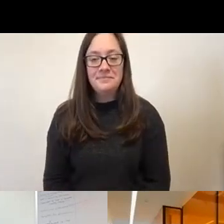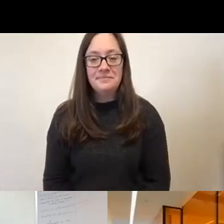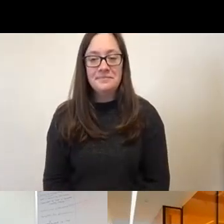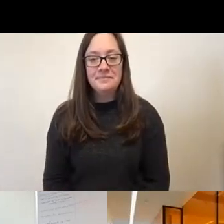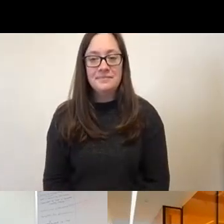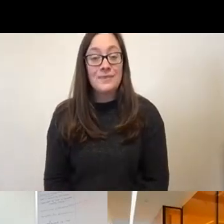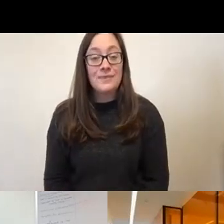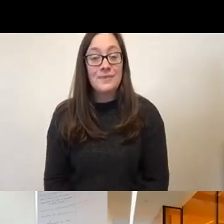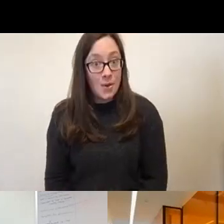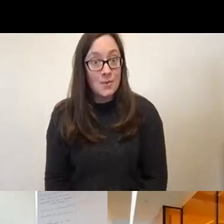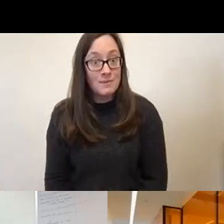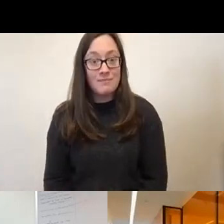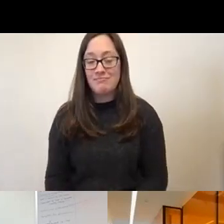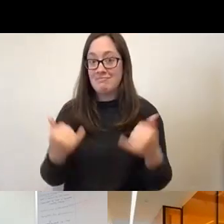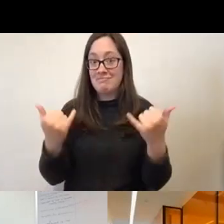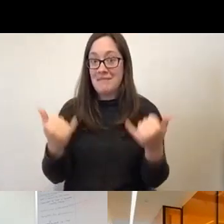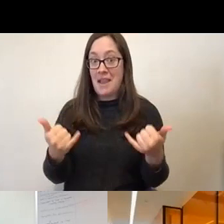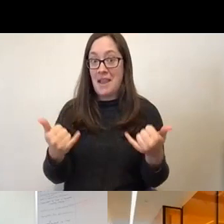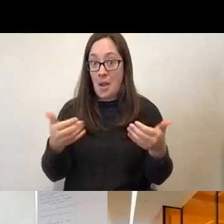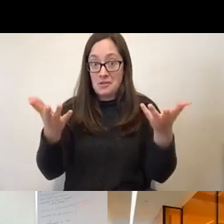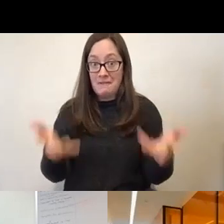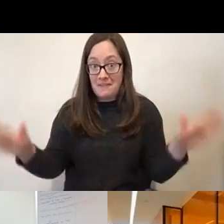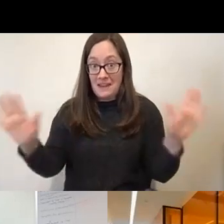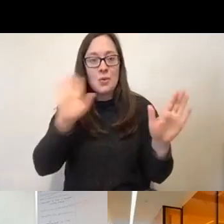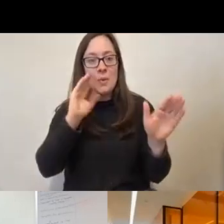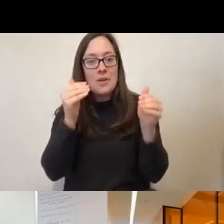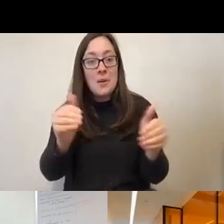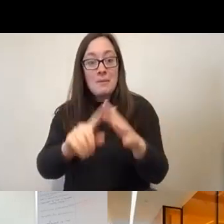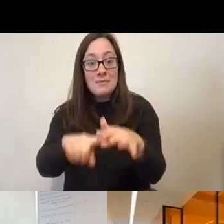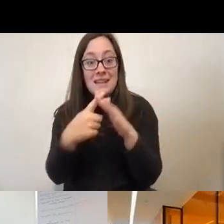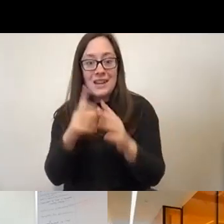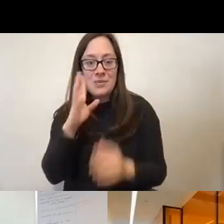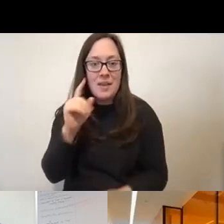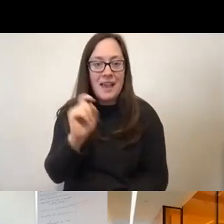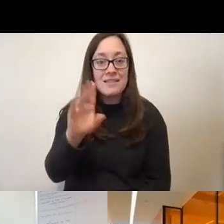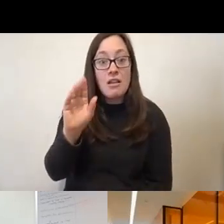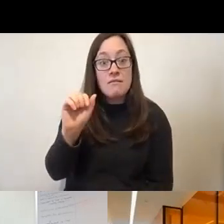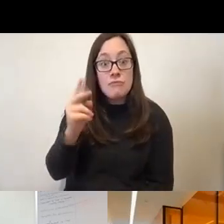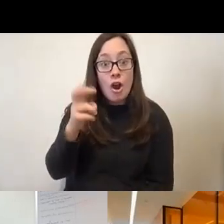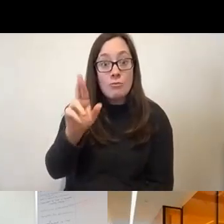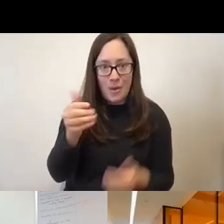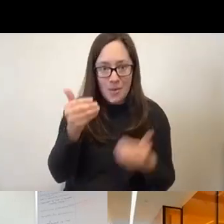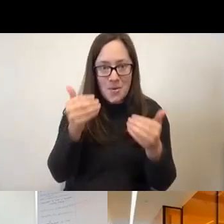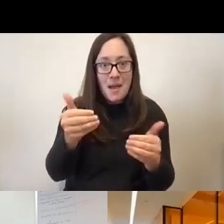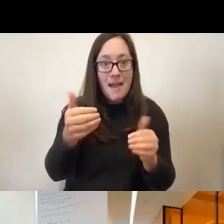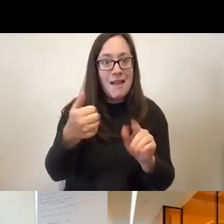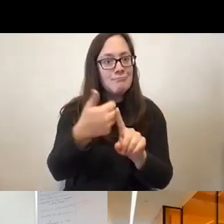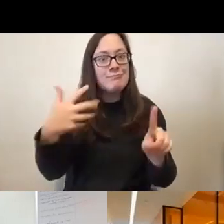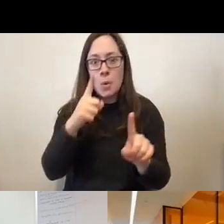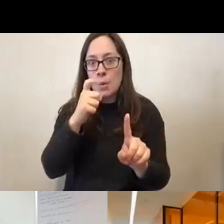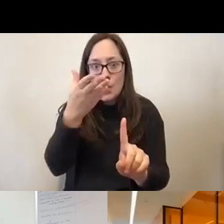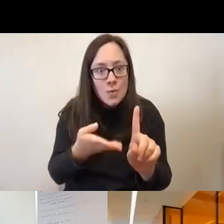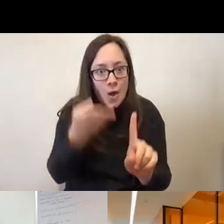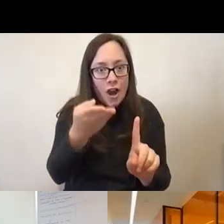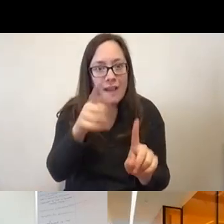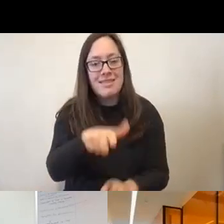that said, we're going to go ahead and begin, and I'm going to ask Barbara just to quickly start us off by introducing yourself, and then we'll have